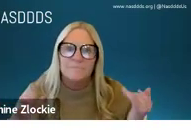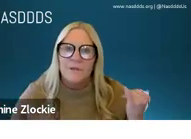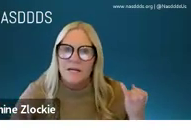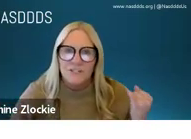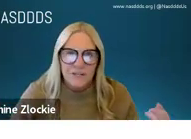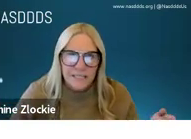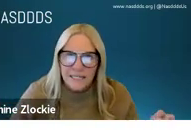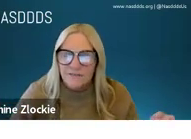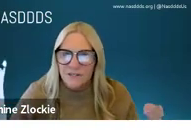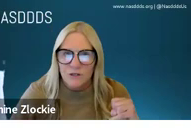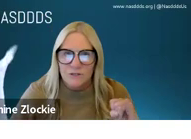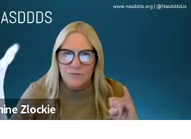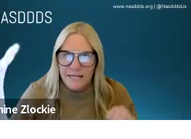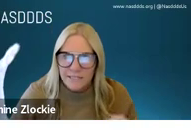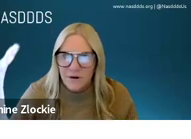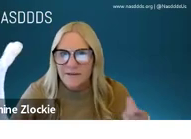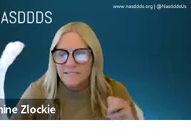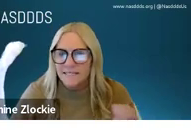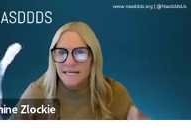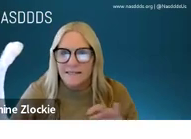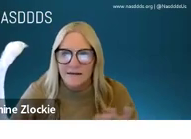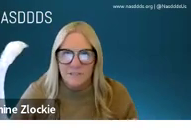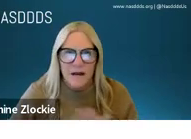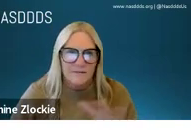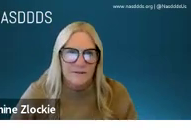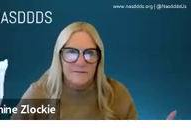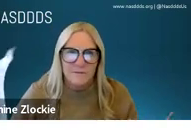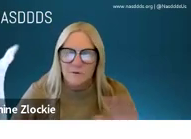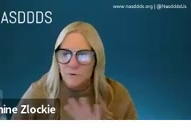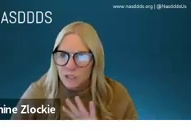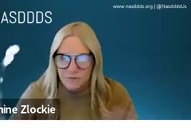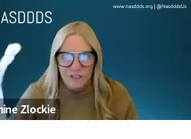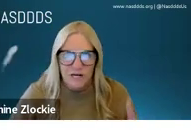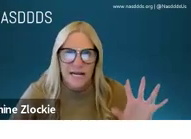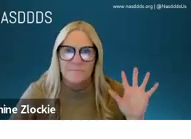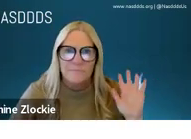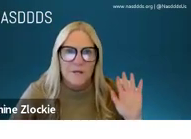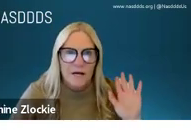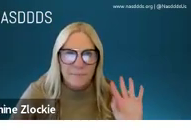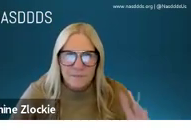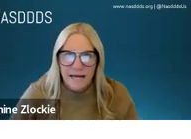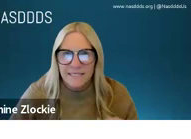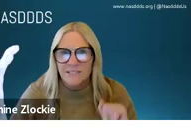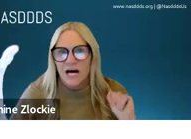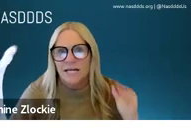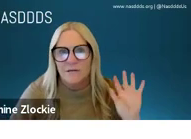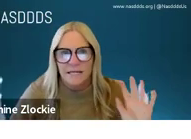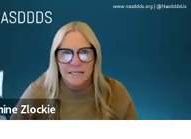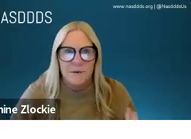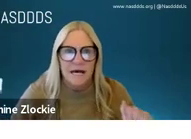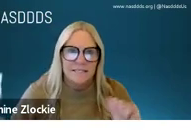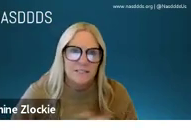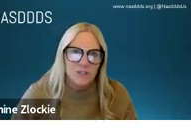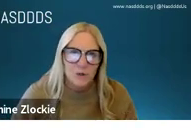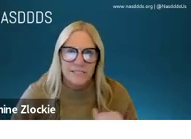what? Ensuring the individual's rights to privacy, dignity, respect, freedom from coercion, restraint, optimizing autonomy